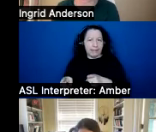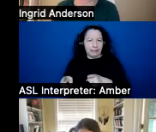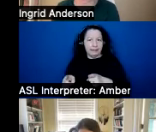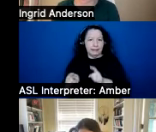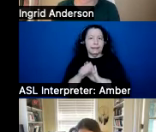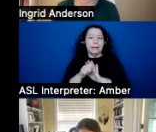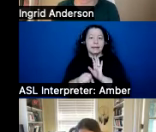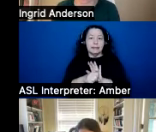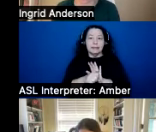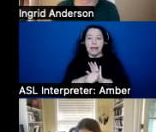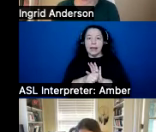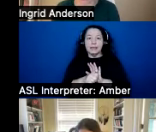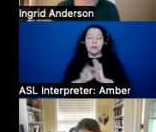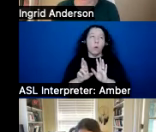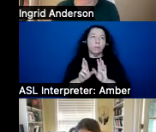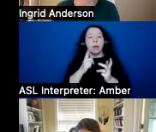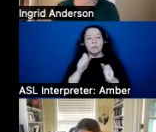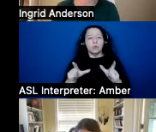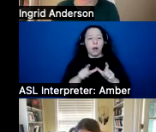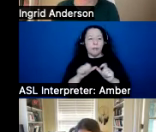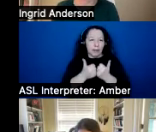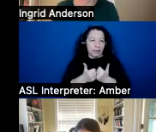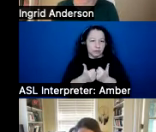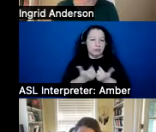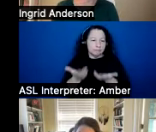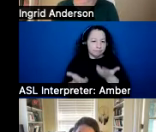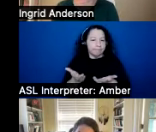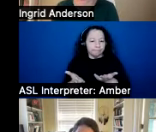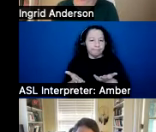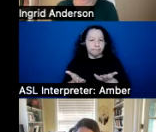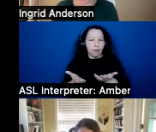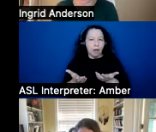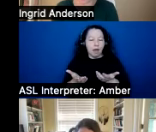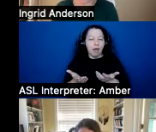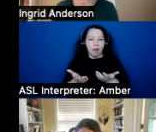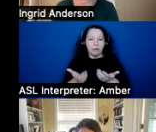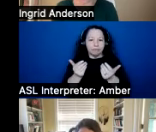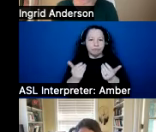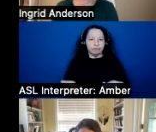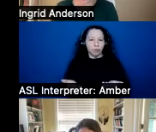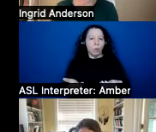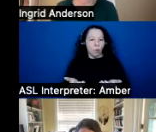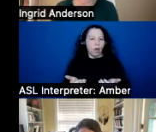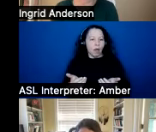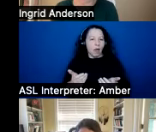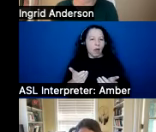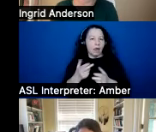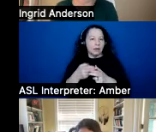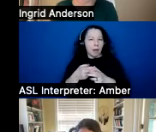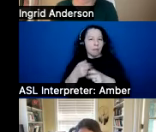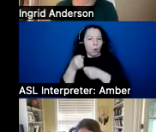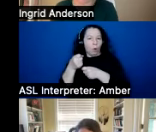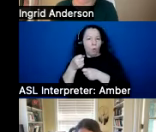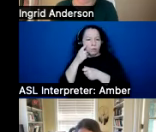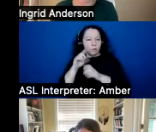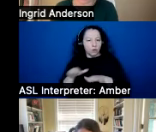States or tribal agencies might also place a child on a temporary hold, in which case the